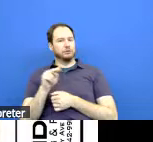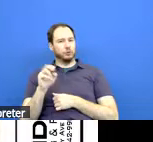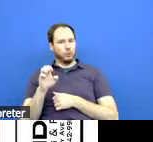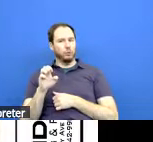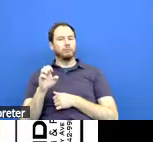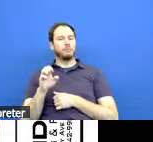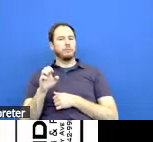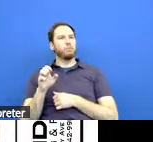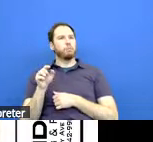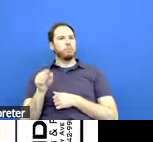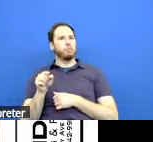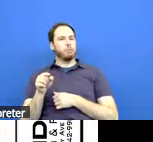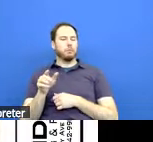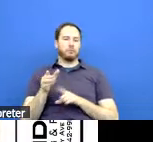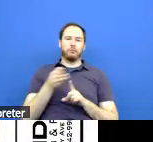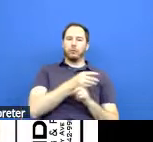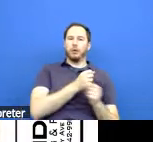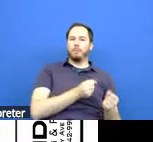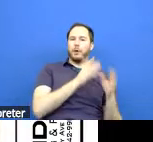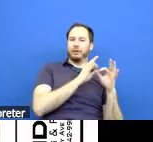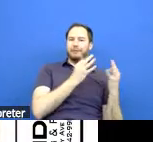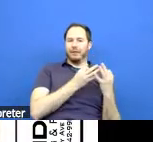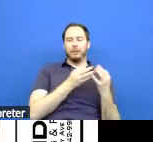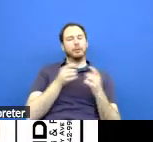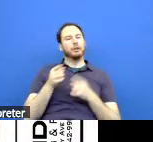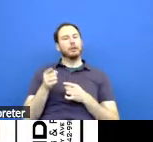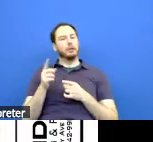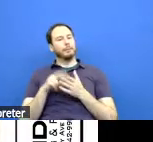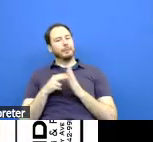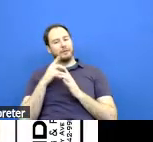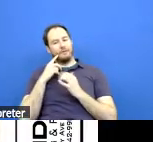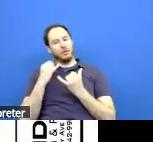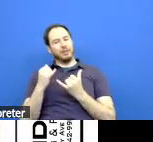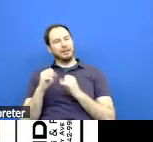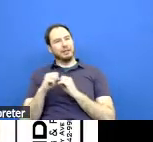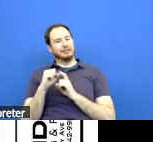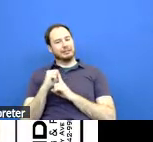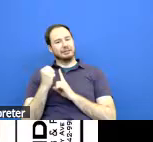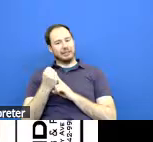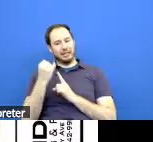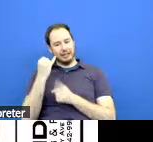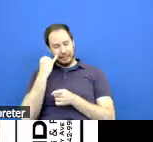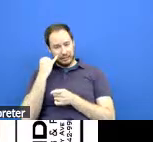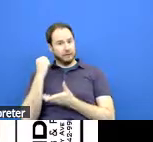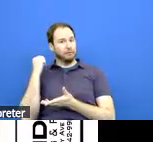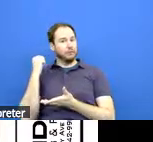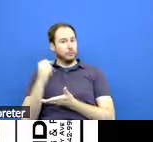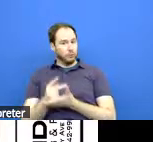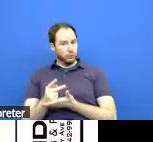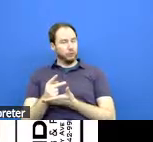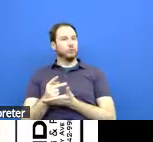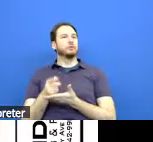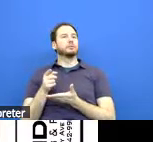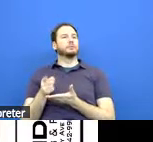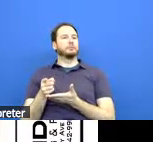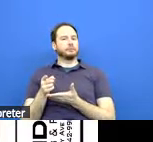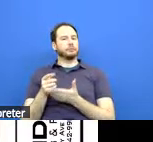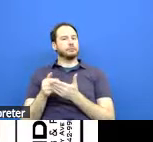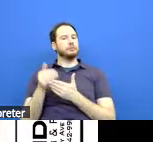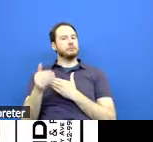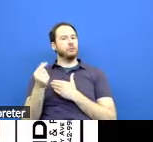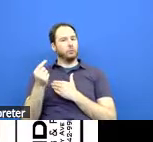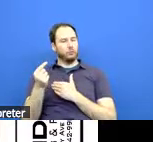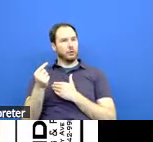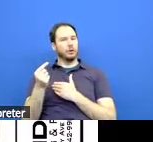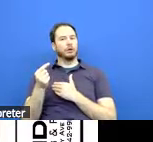rezoning, that was a multifamily. So in this case, if the rezoning gets approved, the next step will